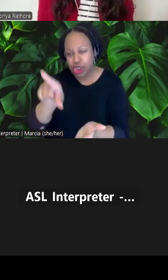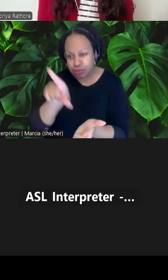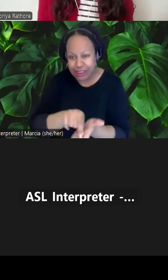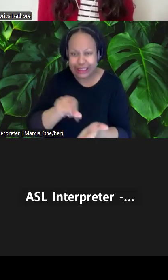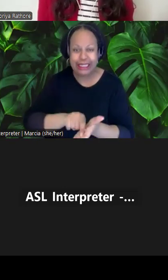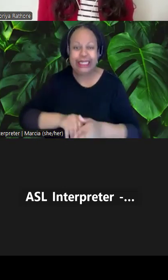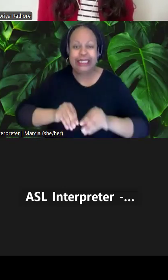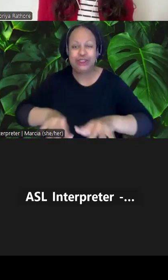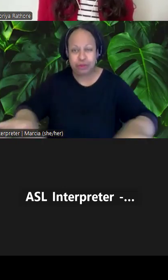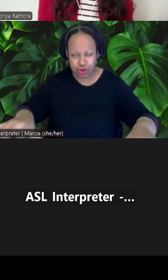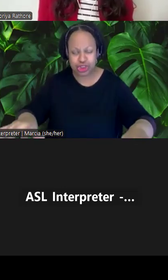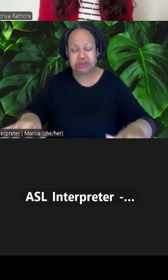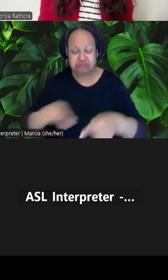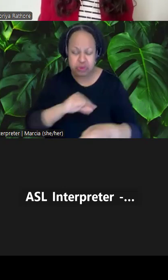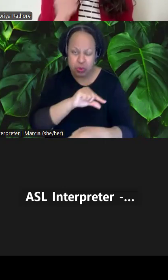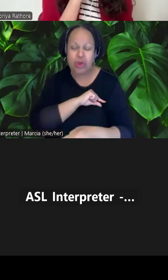now.